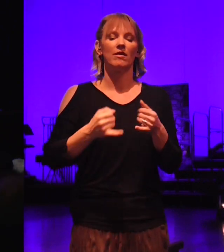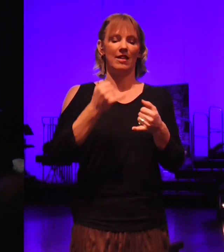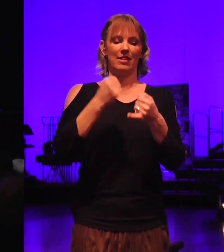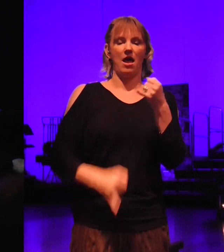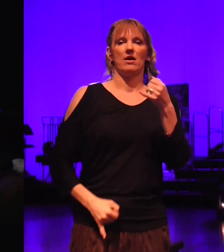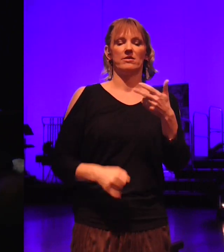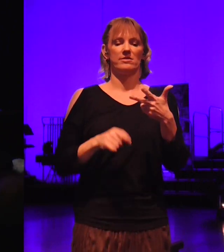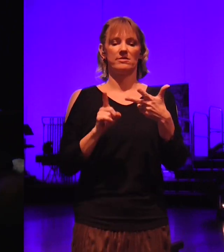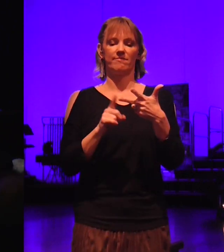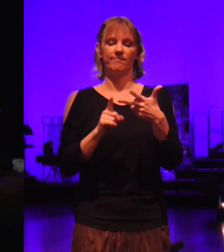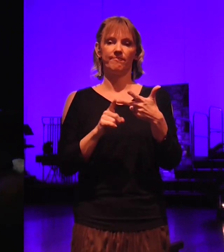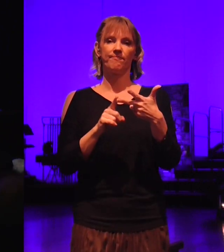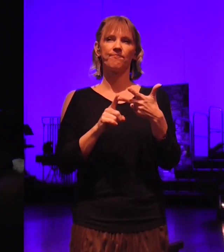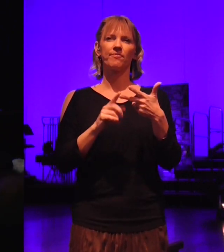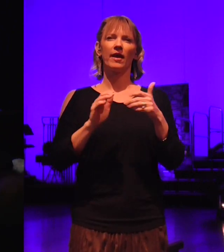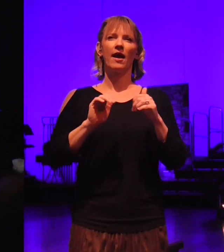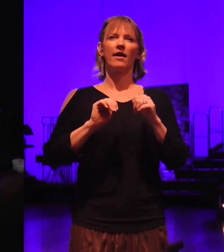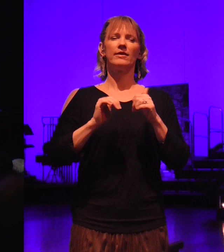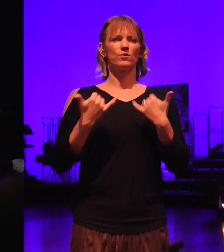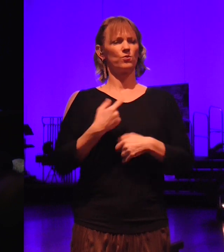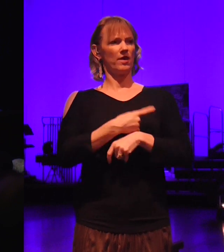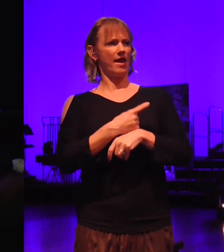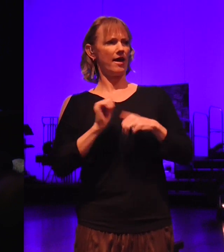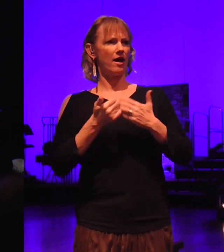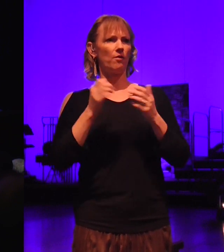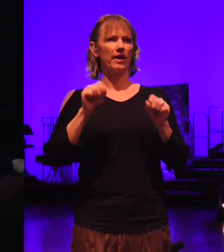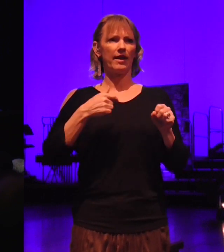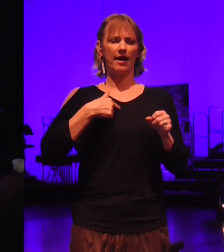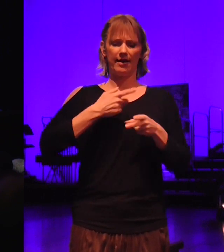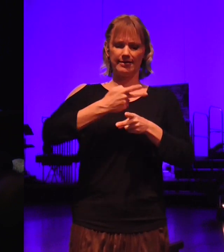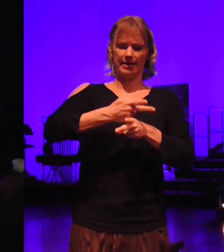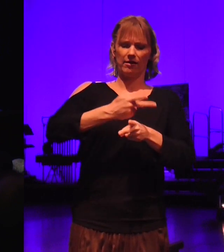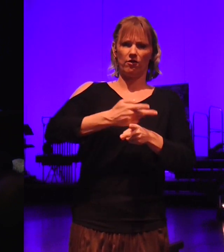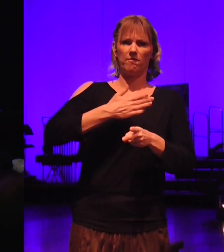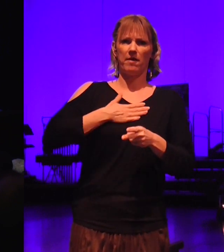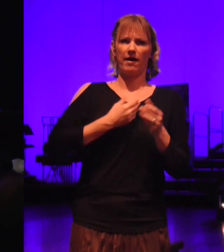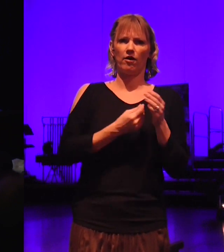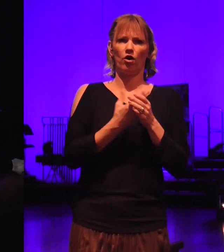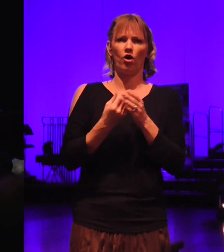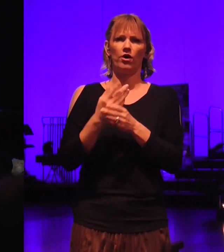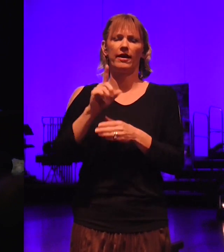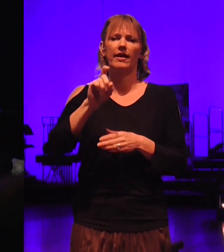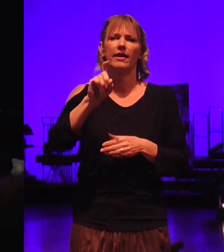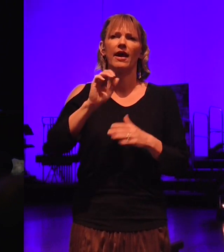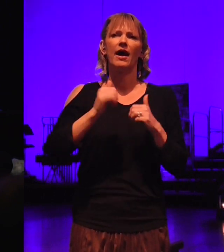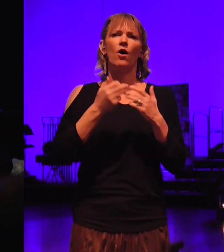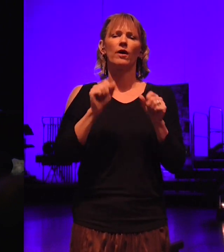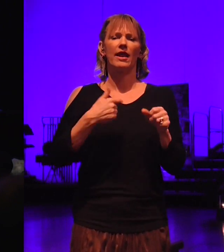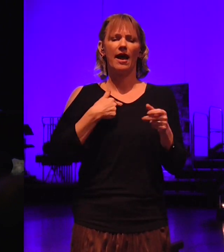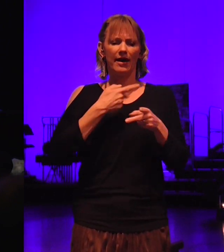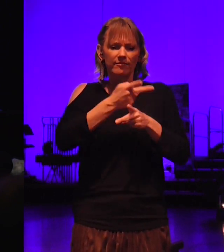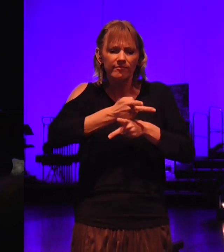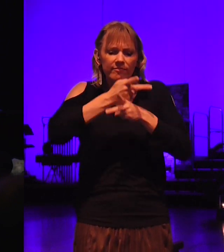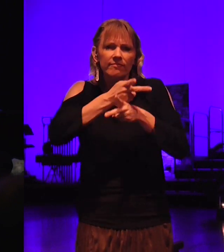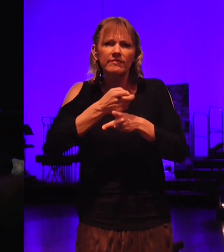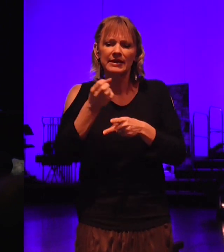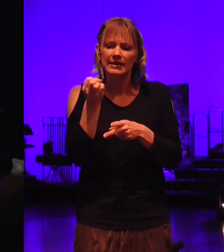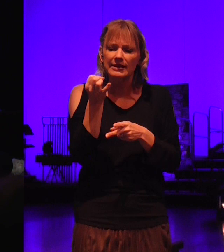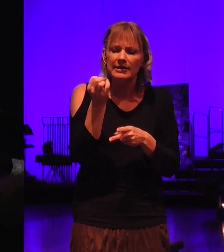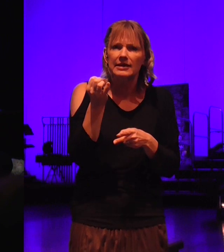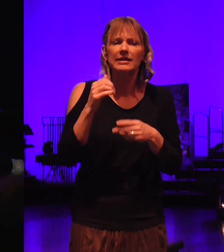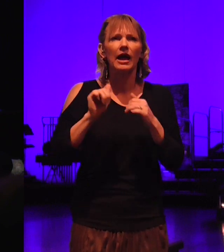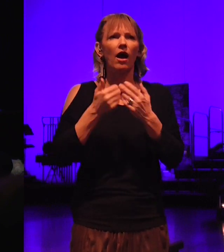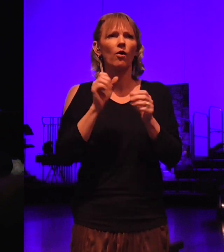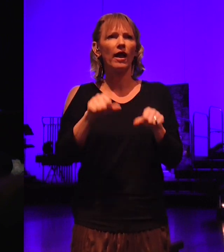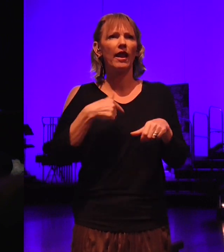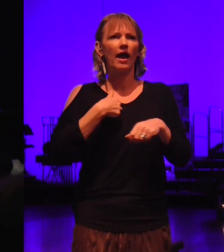how today can I tend to my garden? How can I nurture those seeds? How can I create space? How